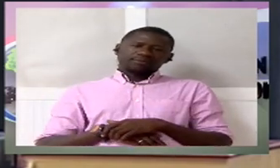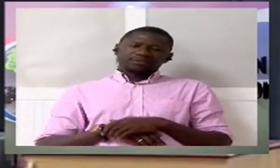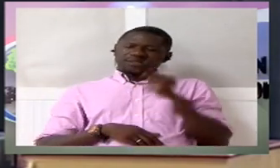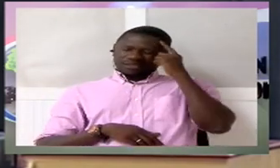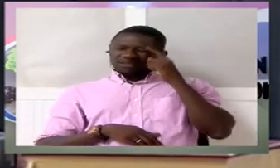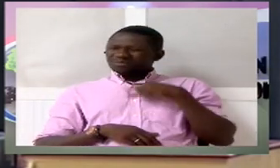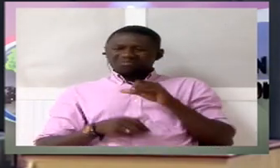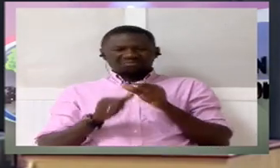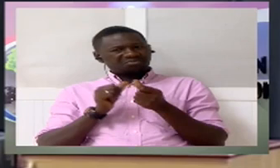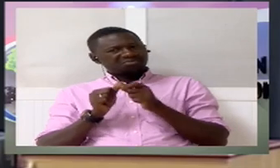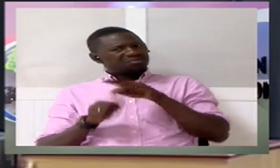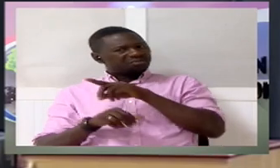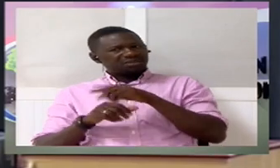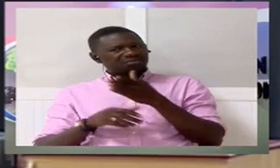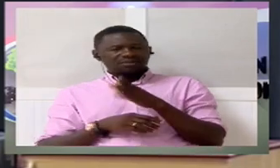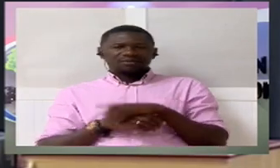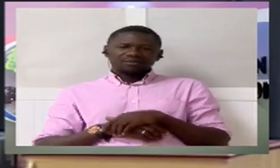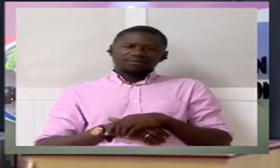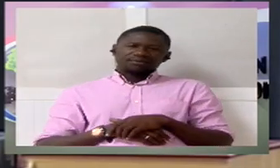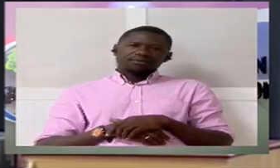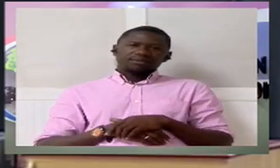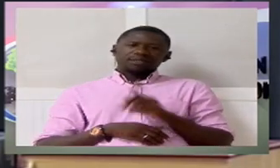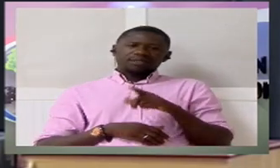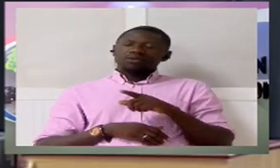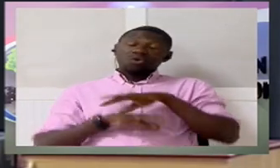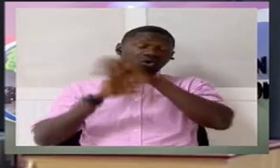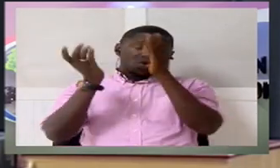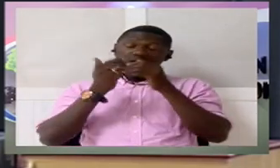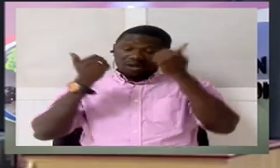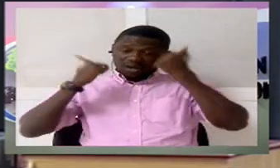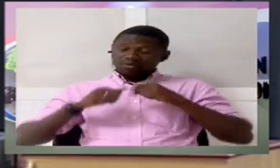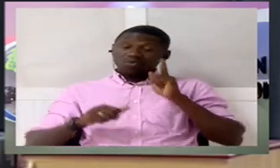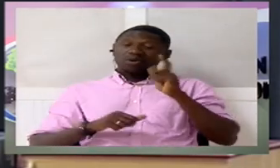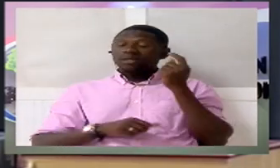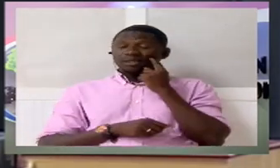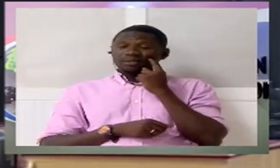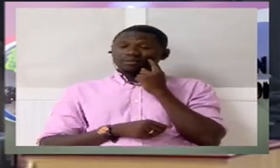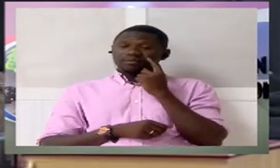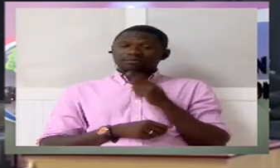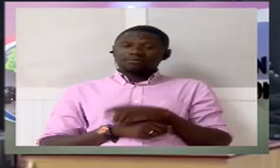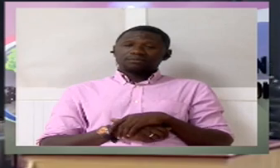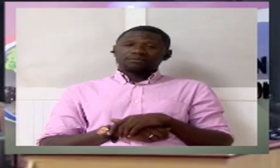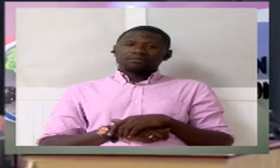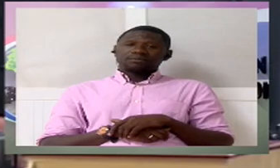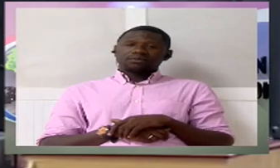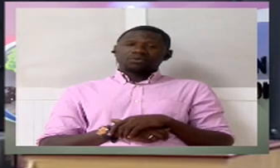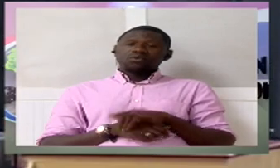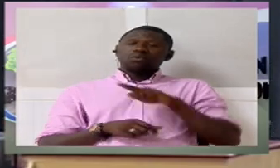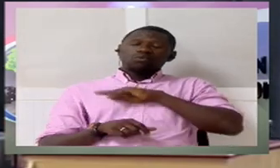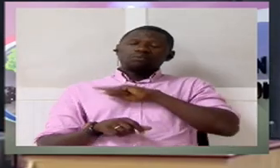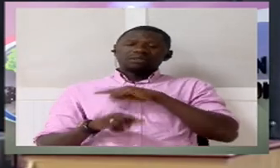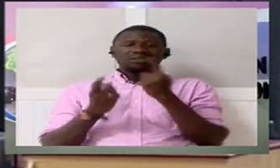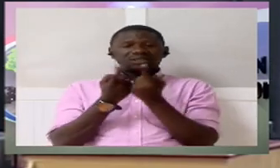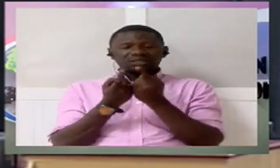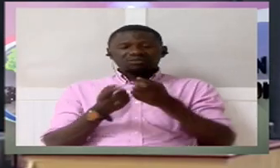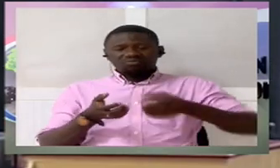fisiala. Thinking that place would be better. Ningeta lunkiling on lade. That was when one day. Ninna suitcase ul bagas ul nindim fulol.